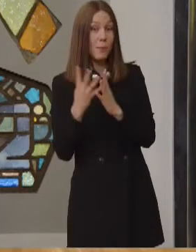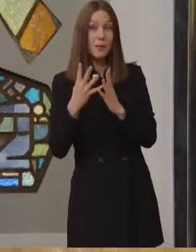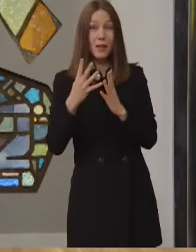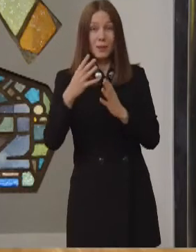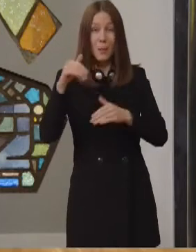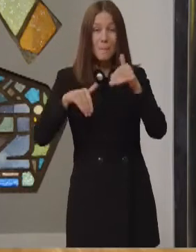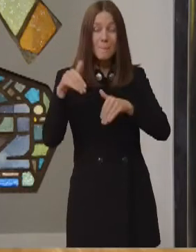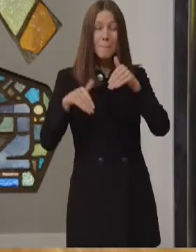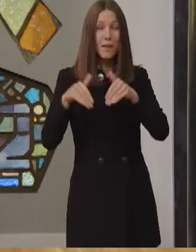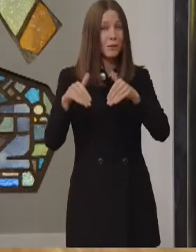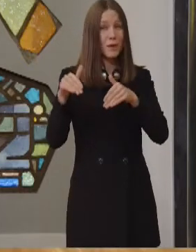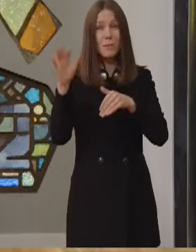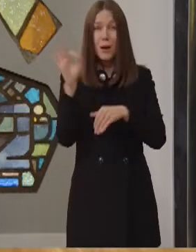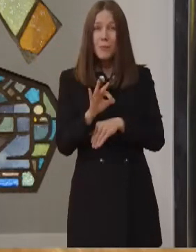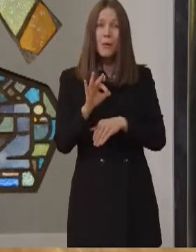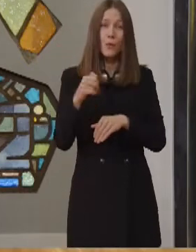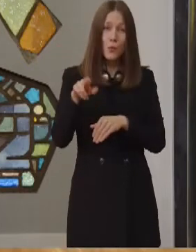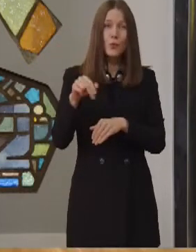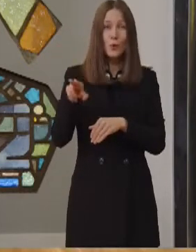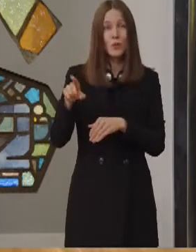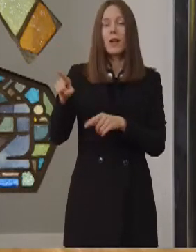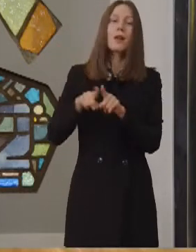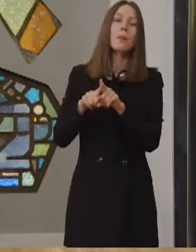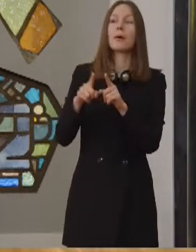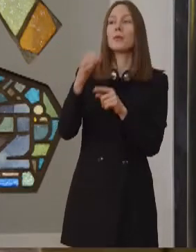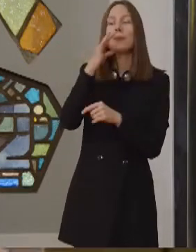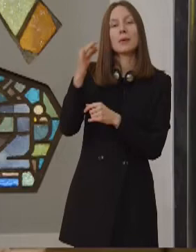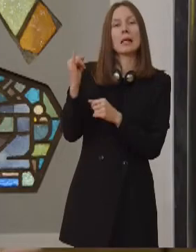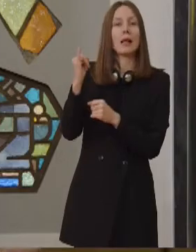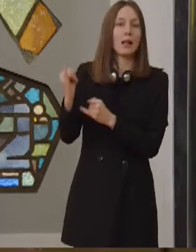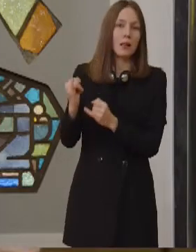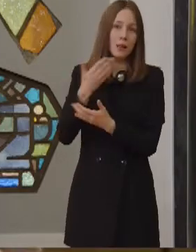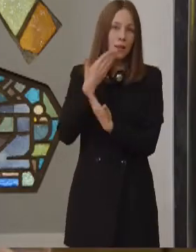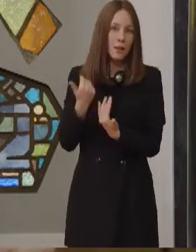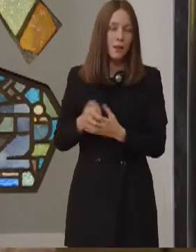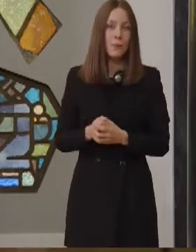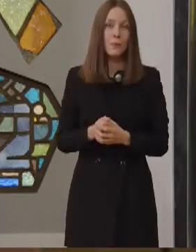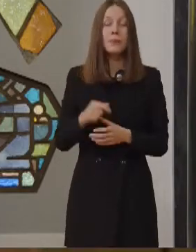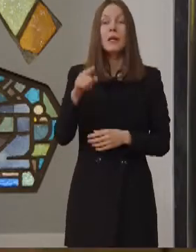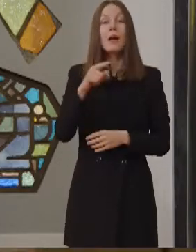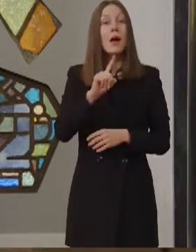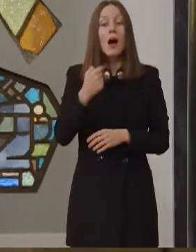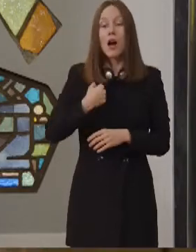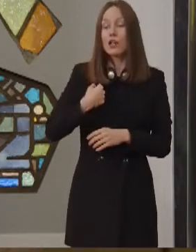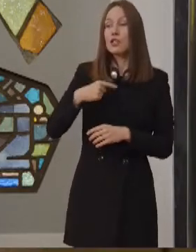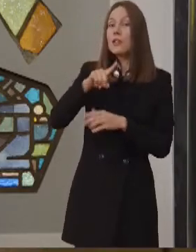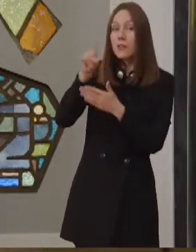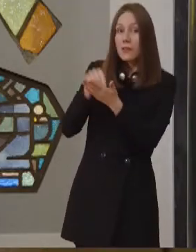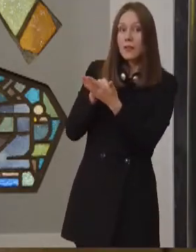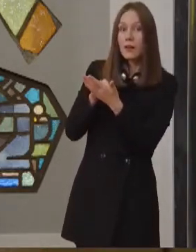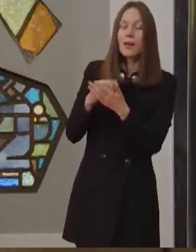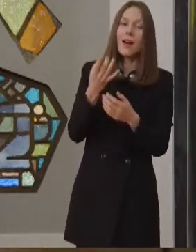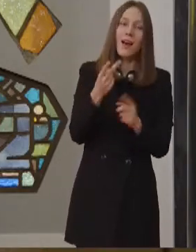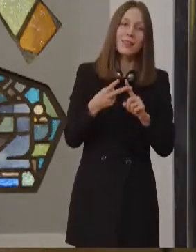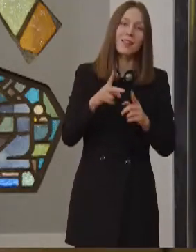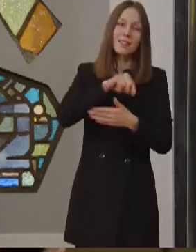But very often we vote in a similar way with Mr. Bičiūnas in the committee. So that was